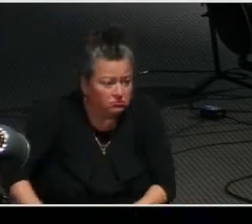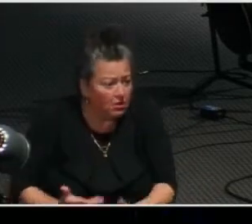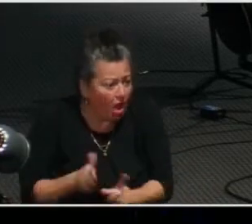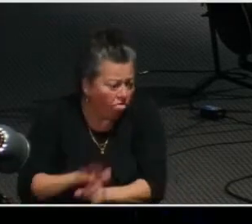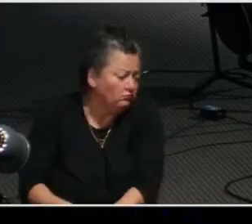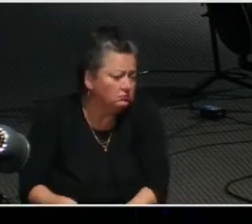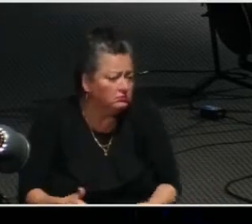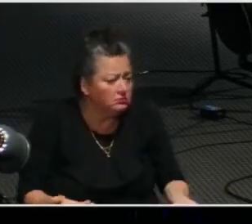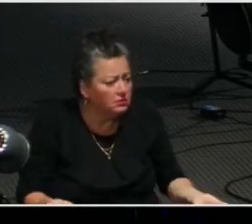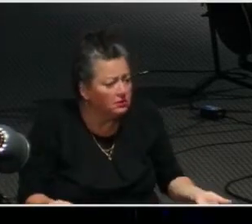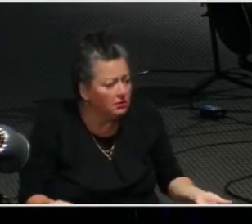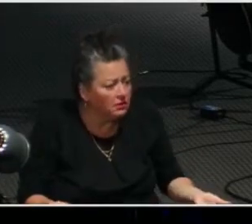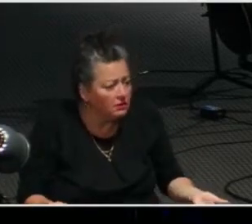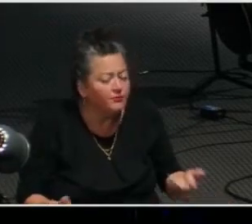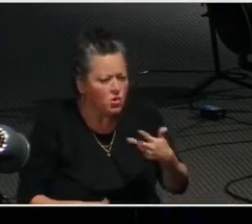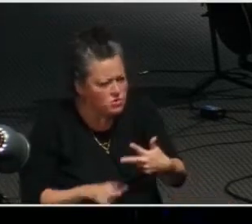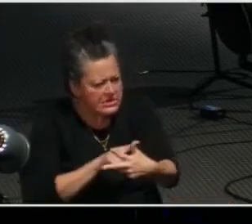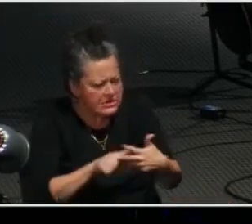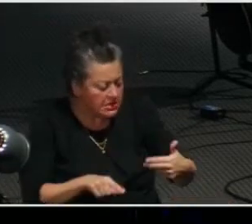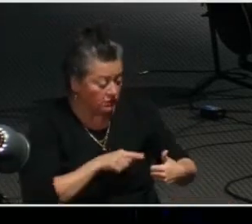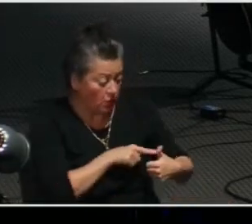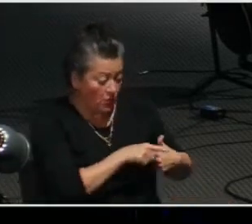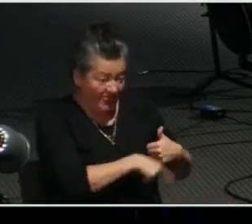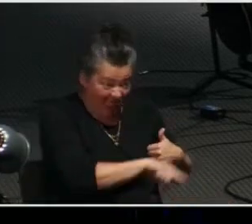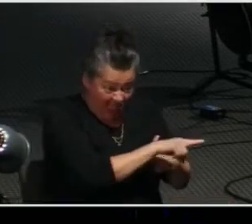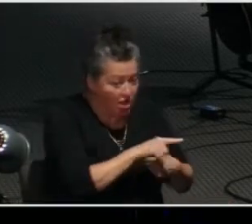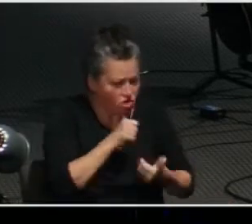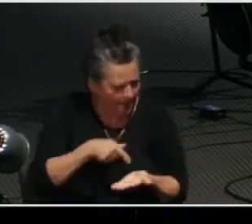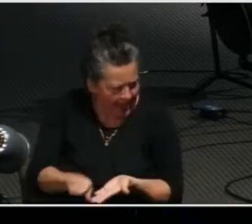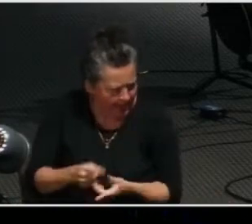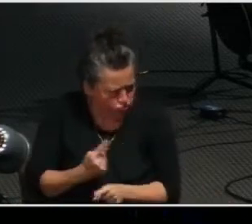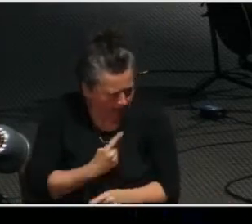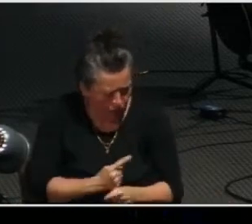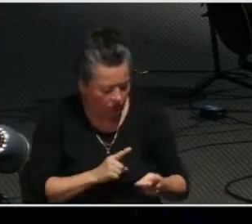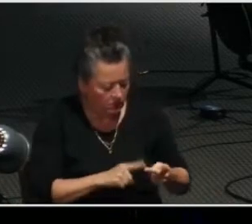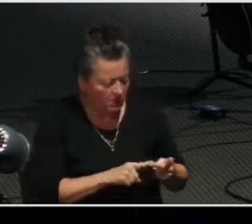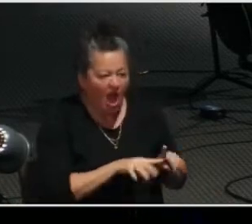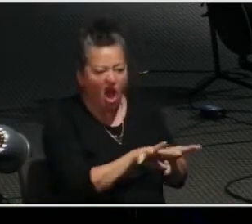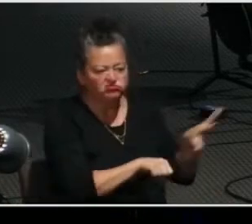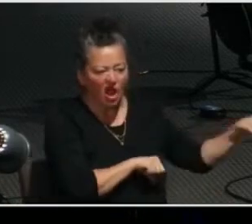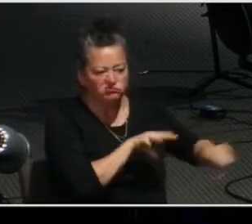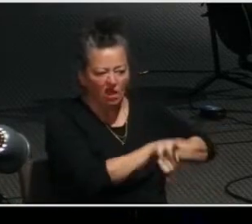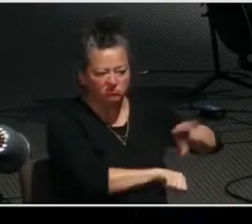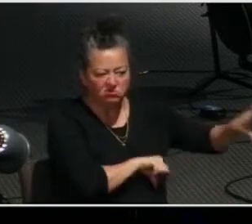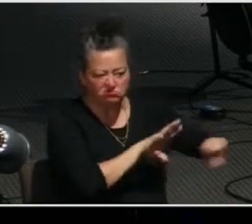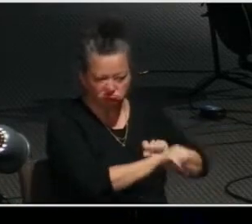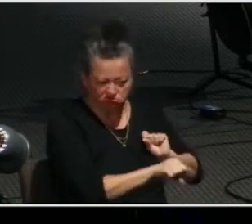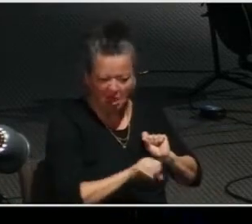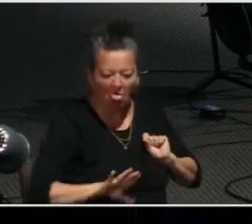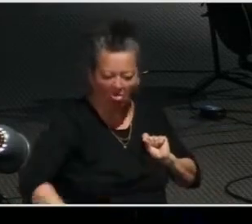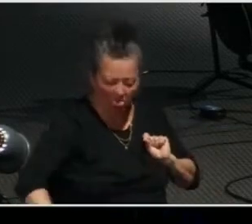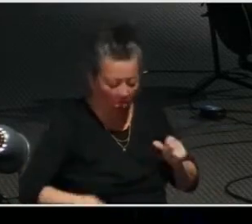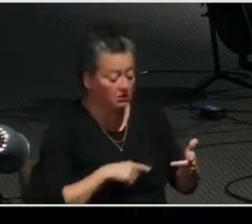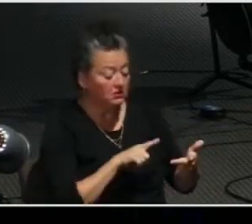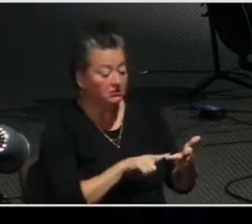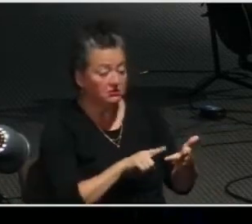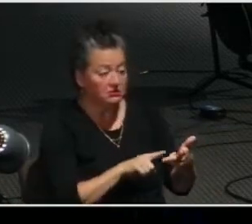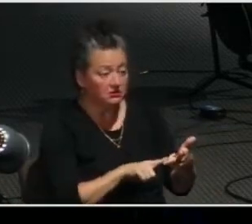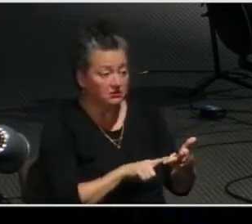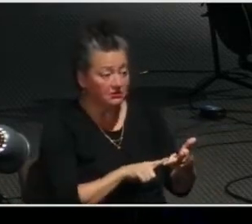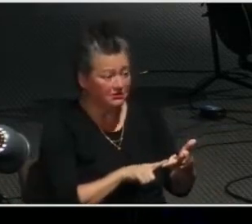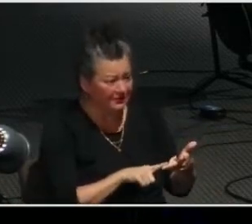you withhold low wages by fraud. Two, you live excessively and in luxury at the expense of others. Three,